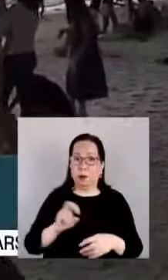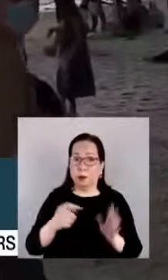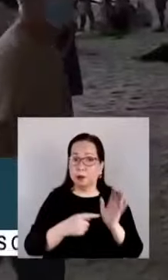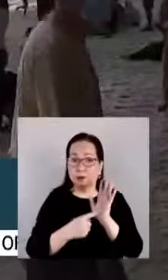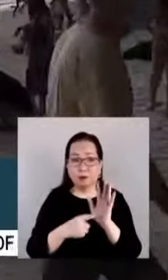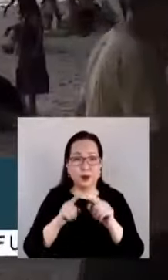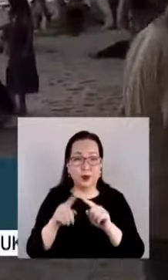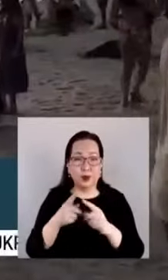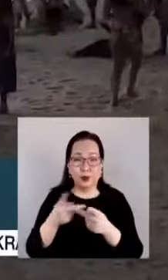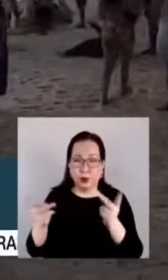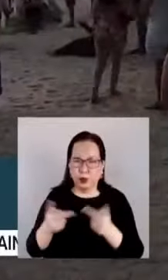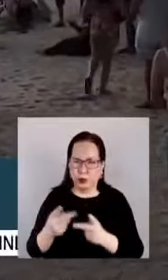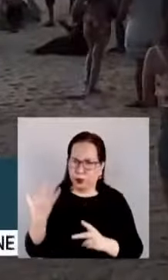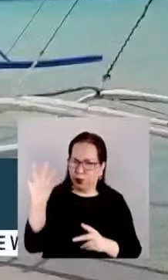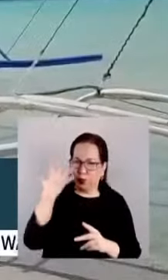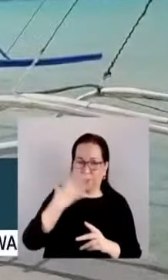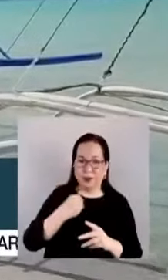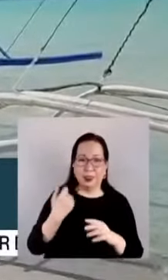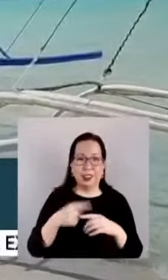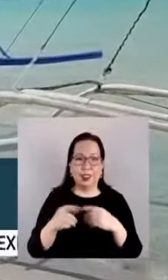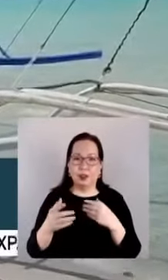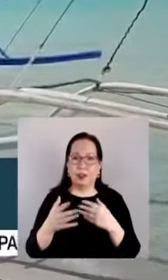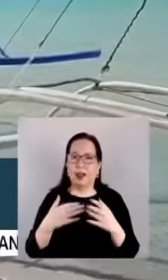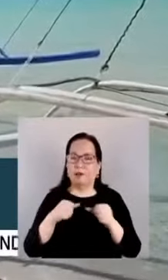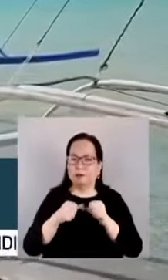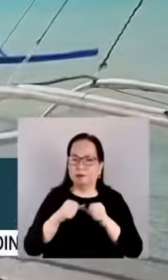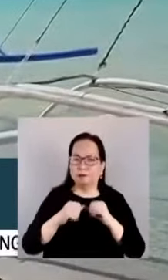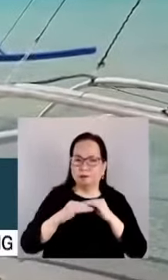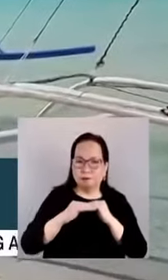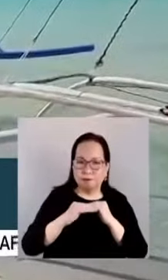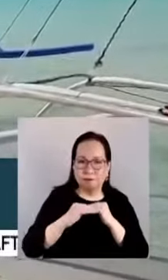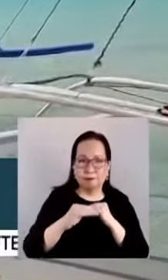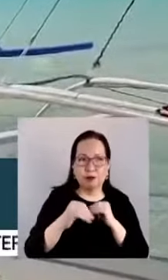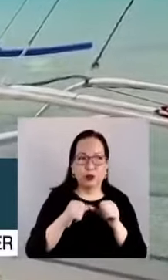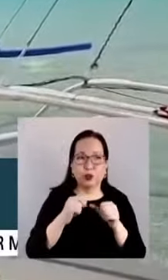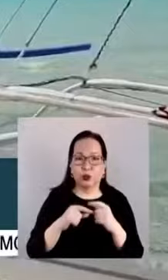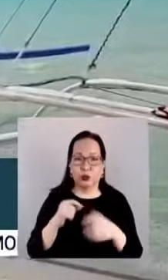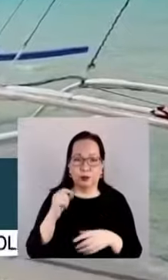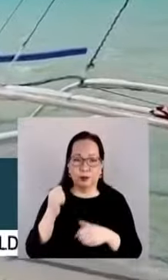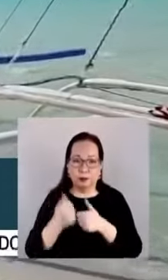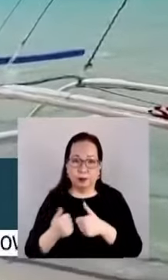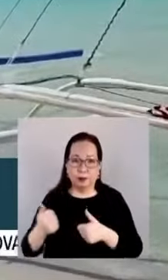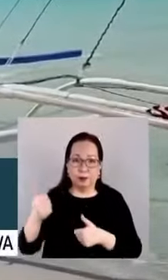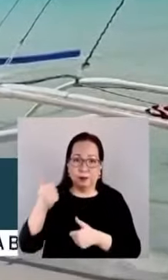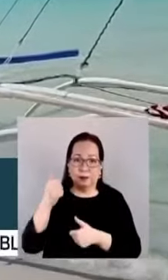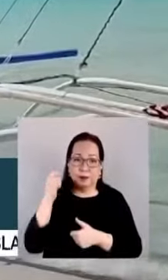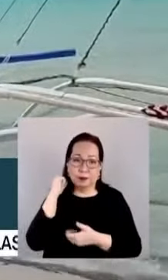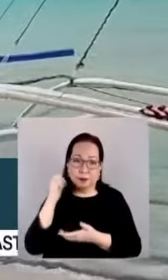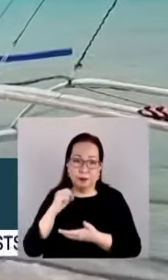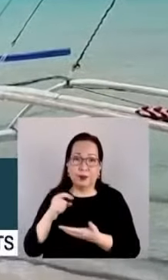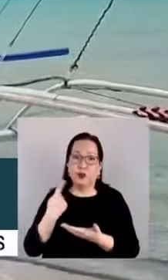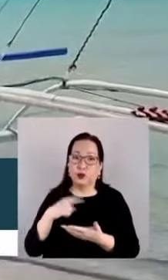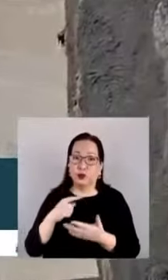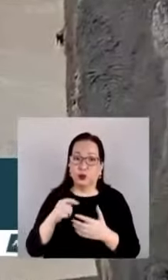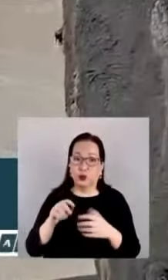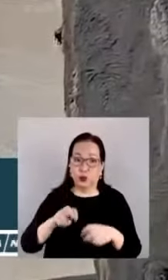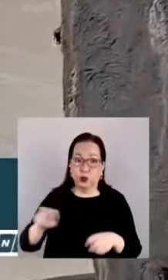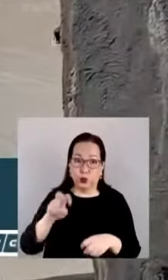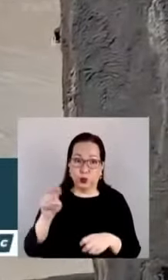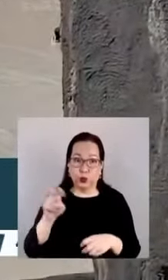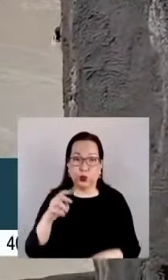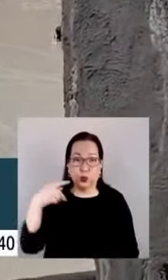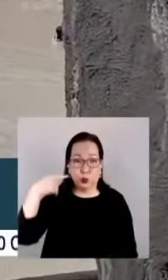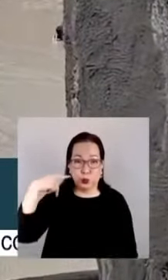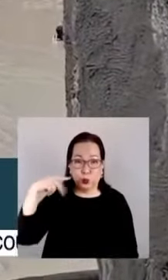Have improved in terms of sustainability. Tourism Secretary Bernadette Romulo Puyat adds government aims to preserve tourist attractions in the